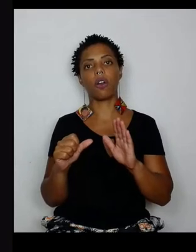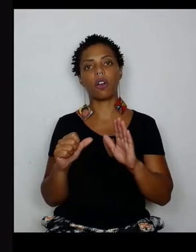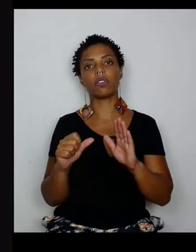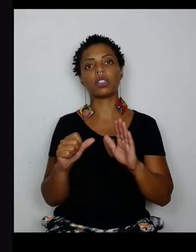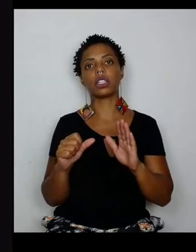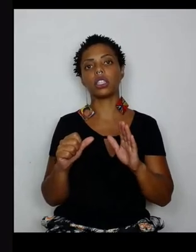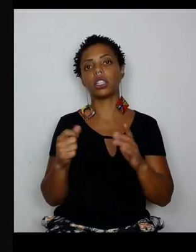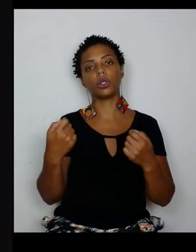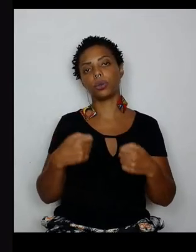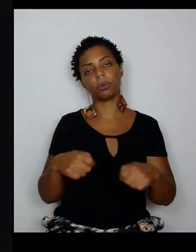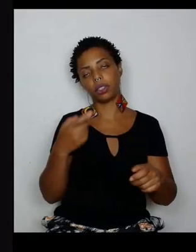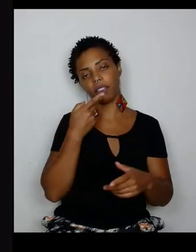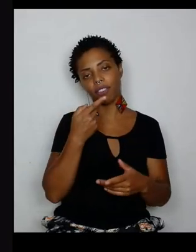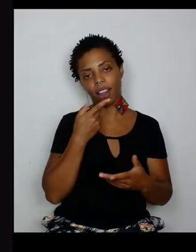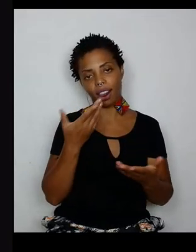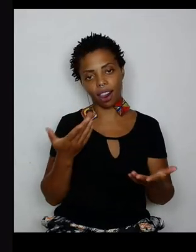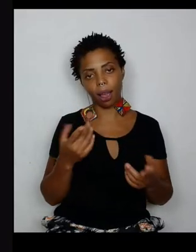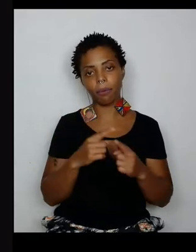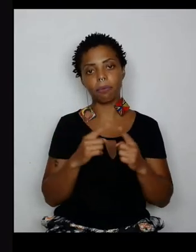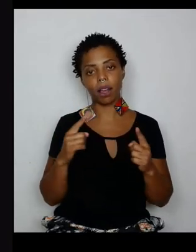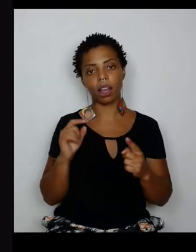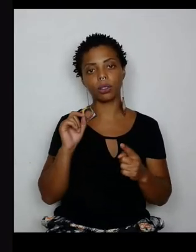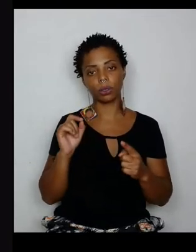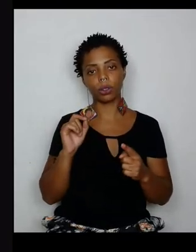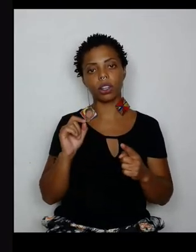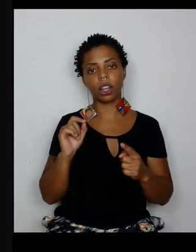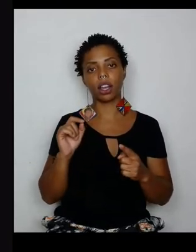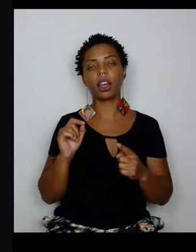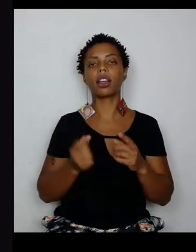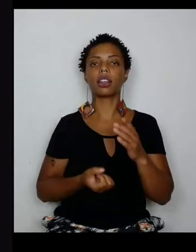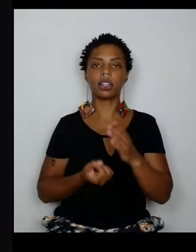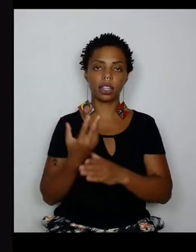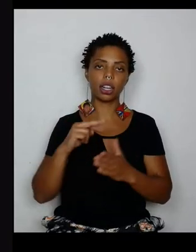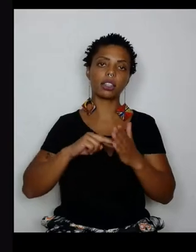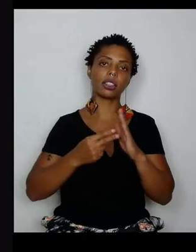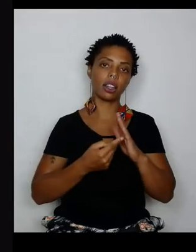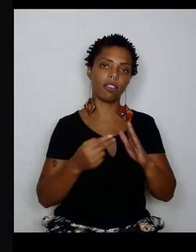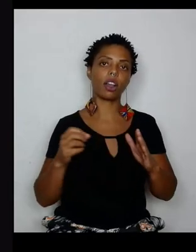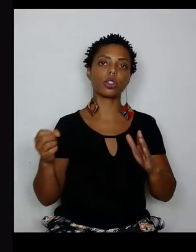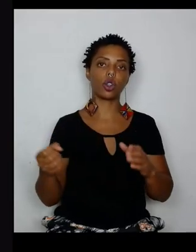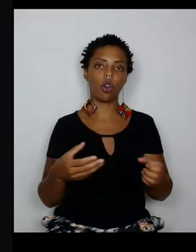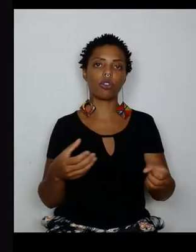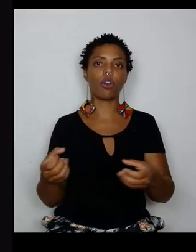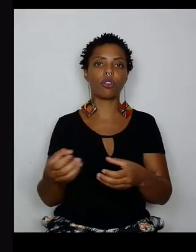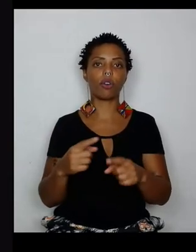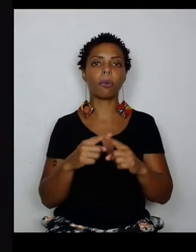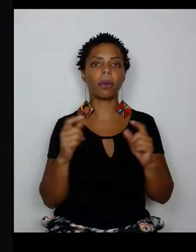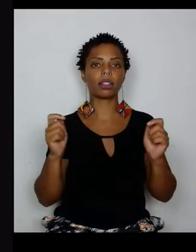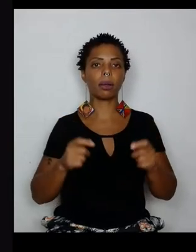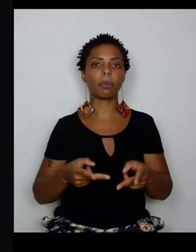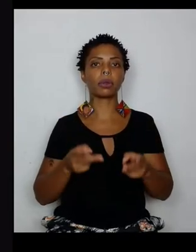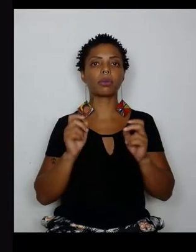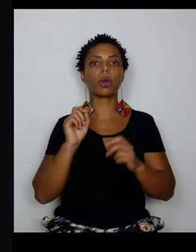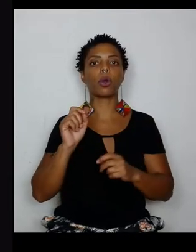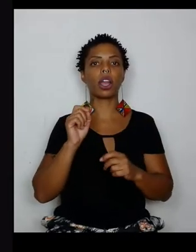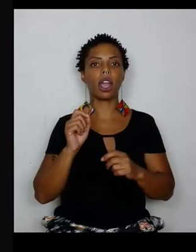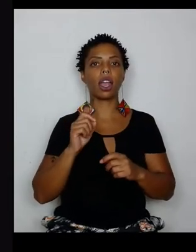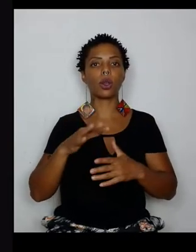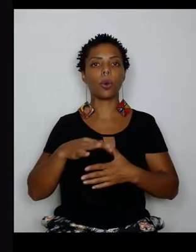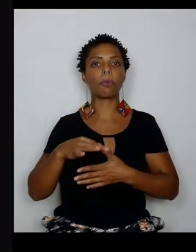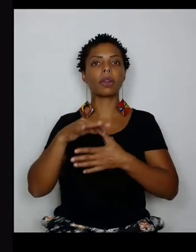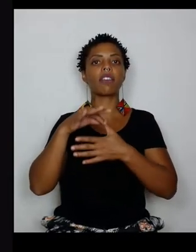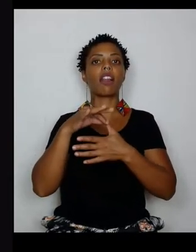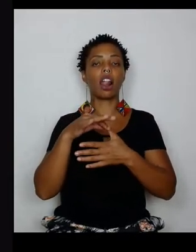meanings but it should be noted that the privileging of lighter skin color can be found